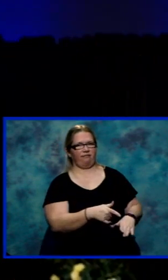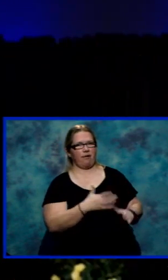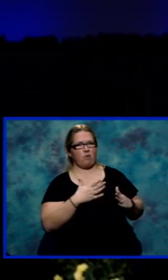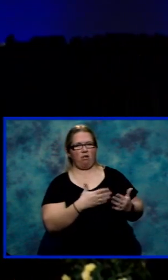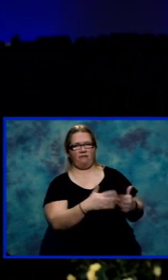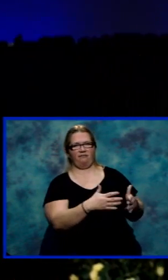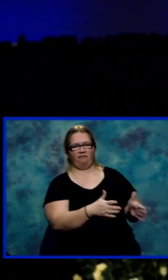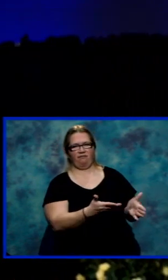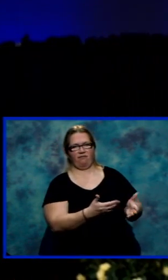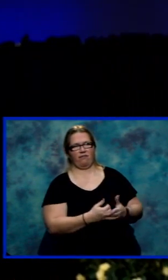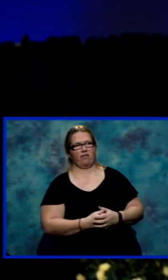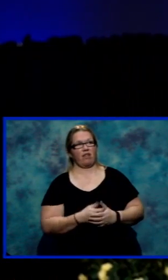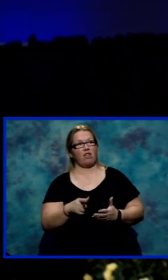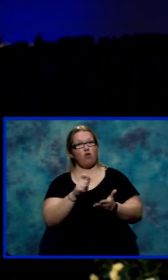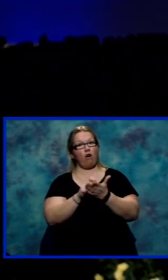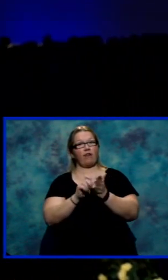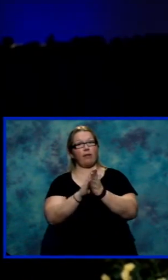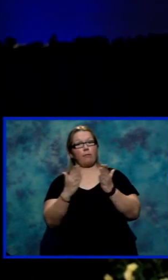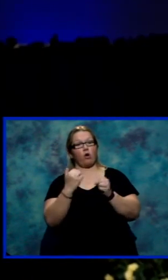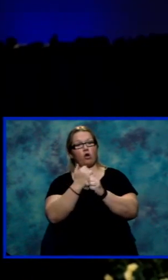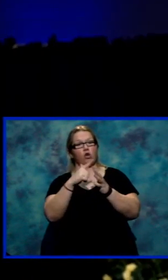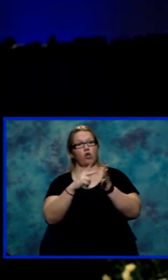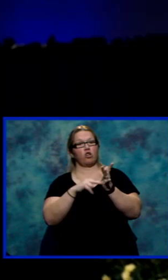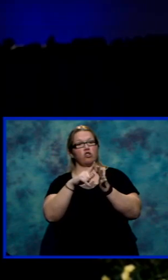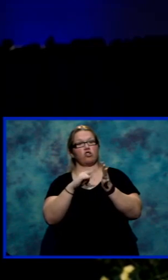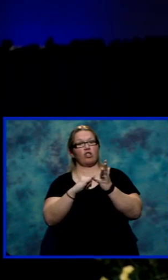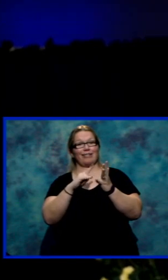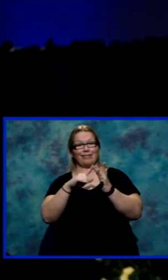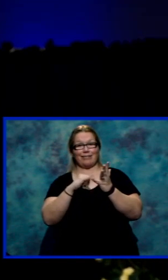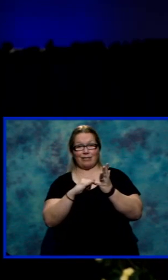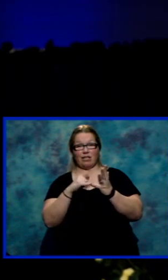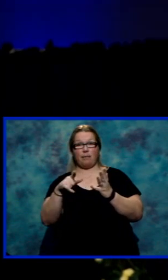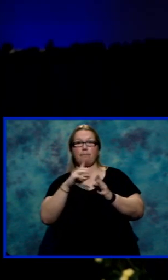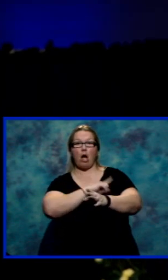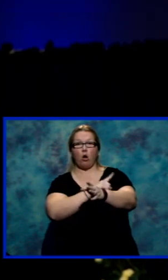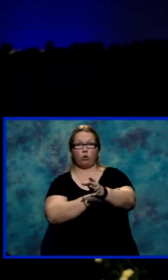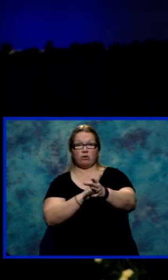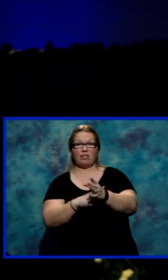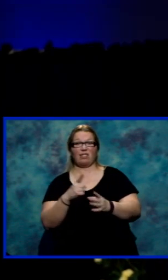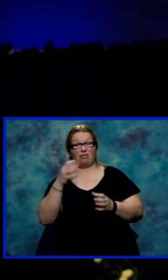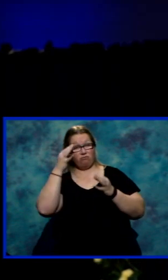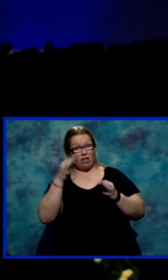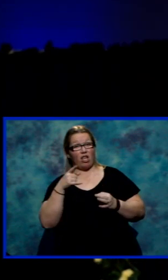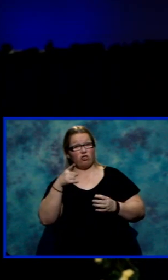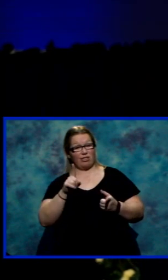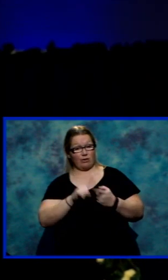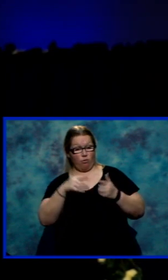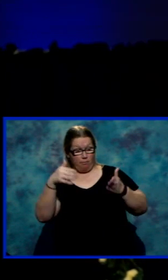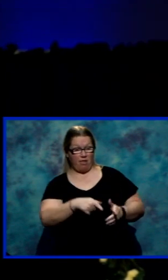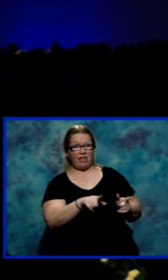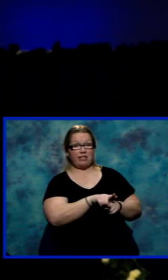In fact, the writer of the book of Genesis, Moses, actually suggests that she is still buried in that very same place.